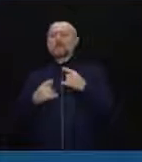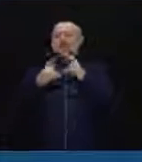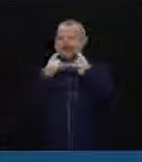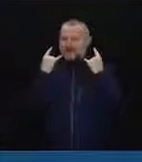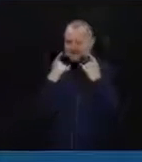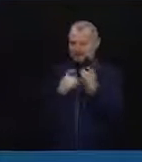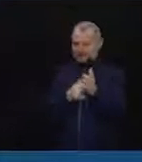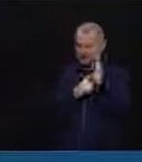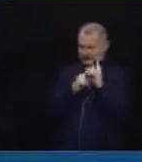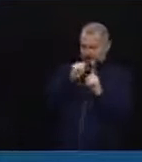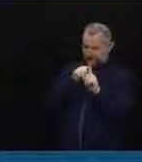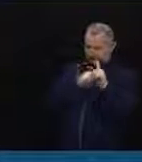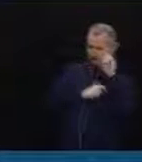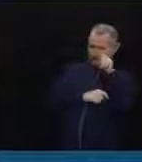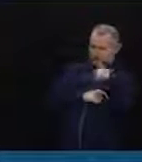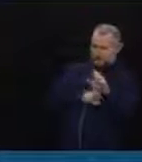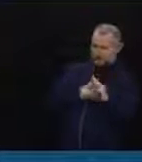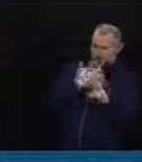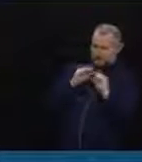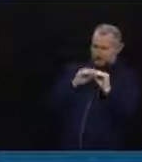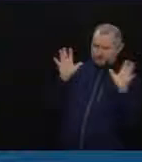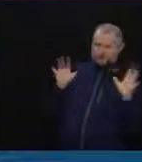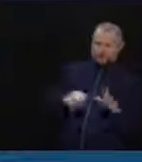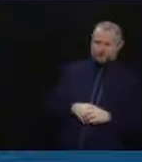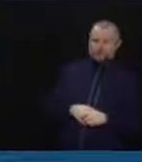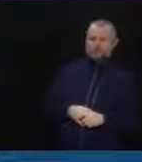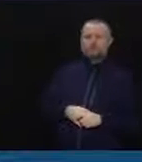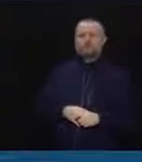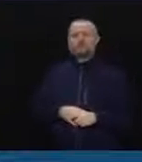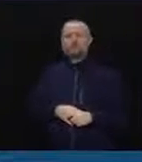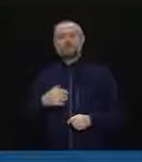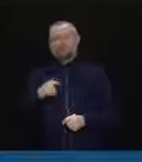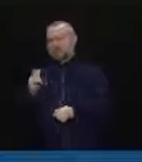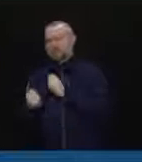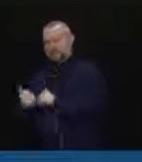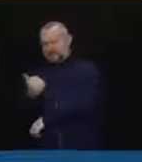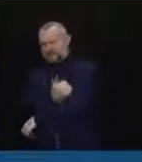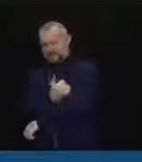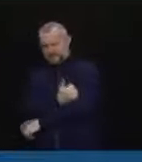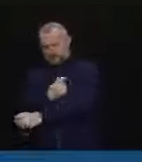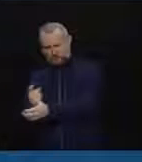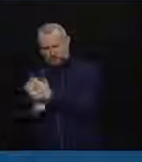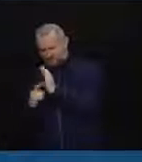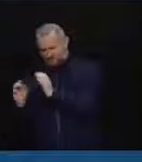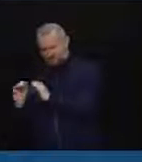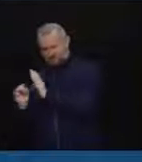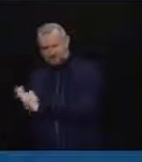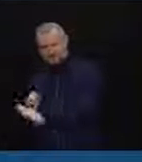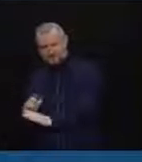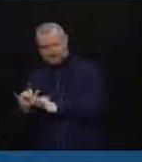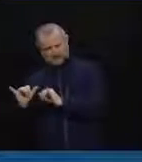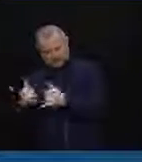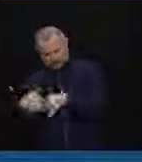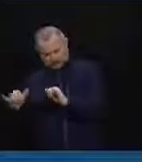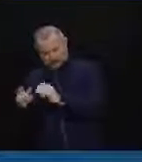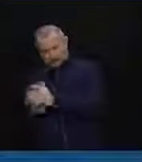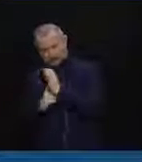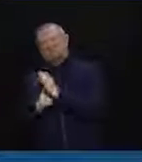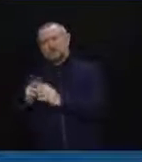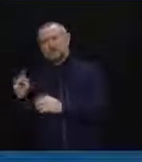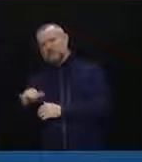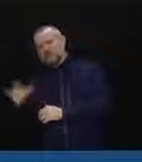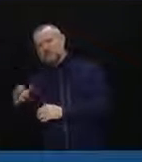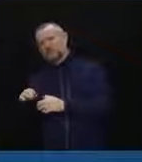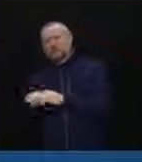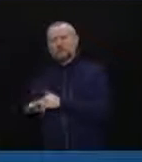mandates that are in effect, right? Like here in the city, vaccination is required to enter restaurants or sporting events or other indoor